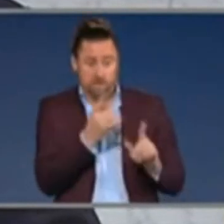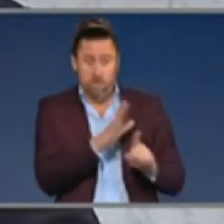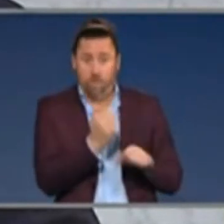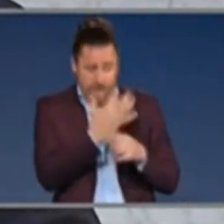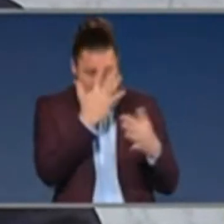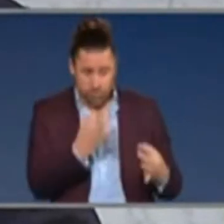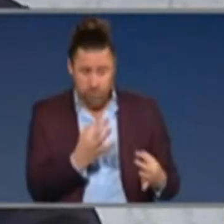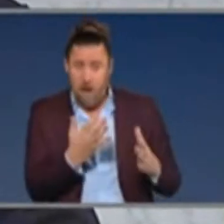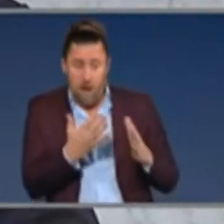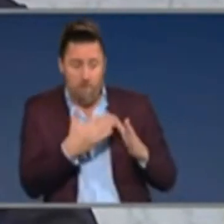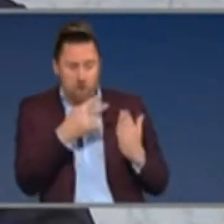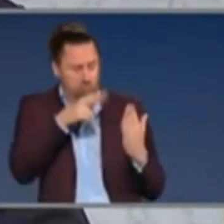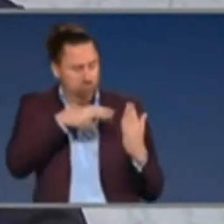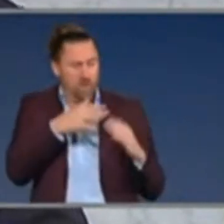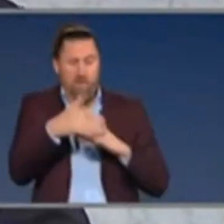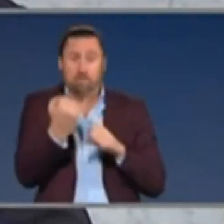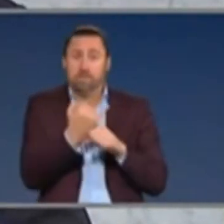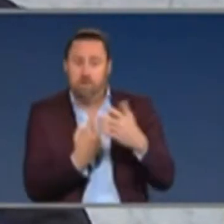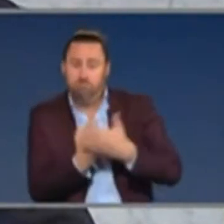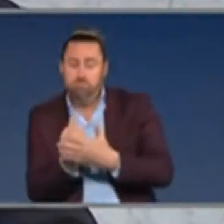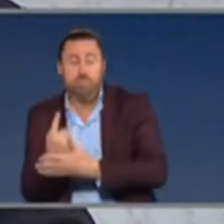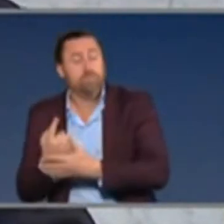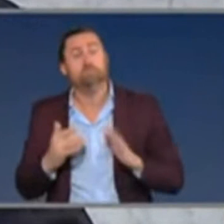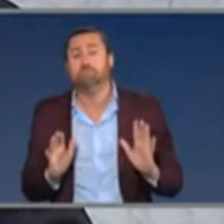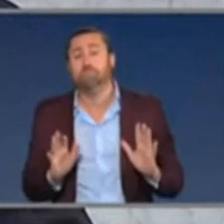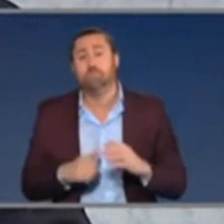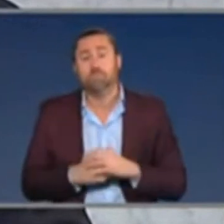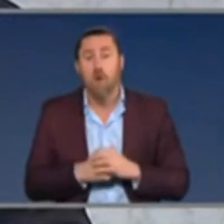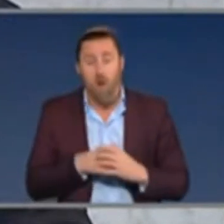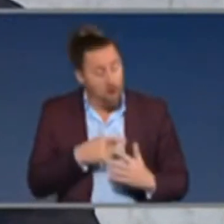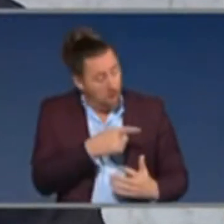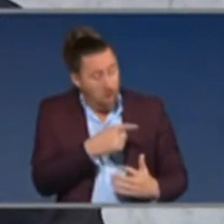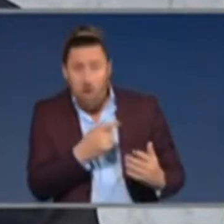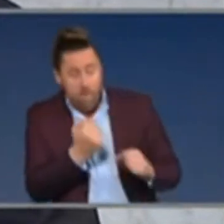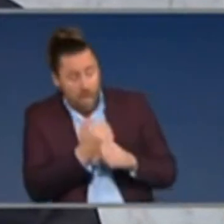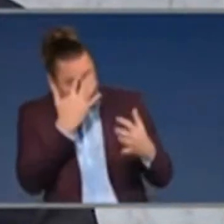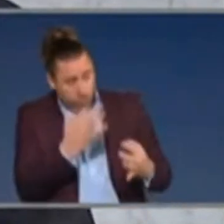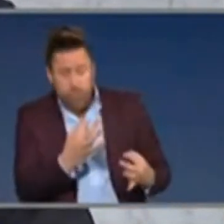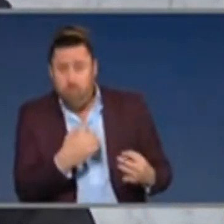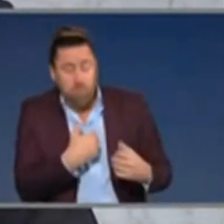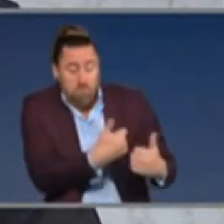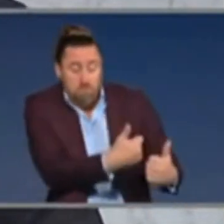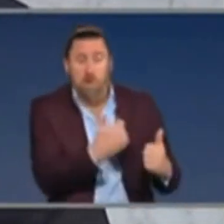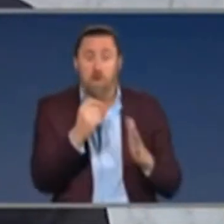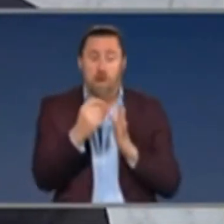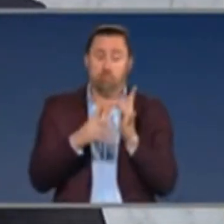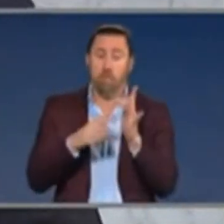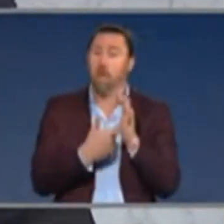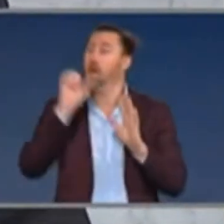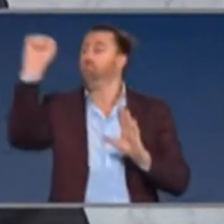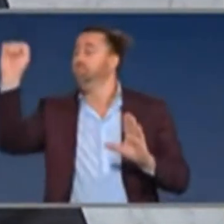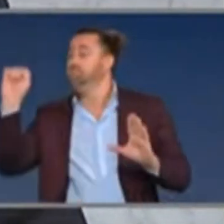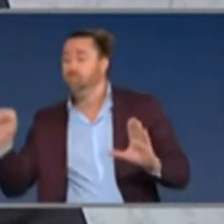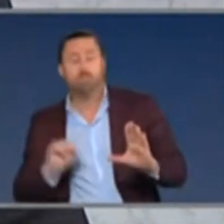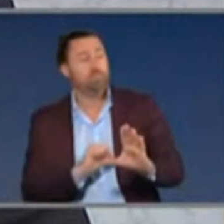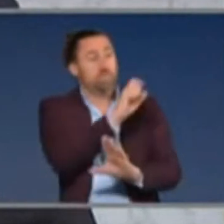and I'm aware of that advice, and I'm aware of that evidence that supports those decisions. And I think whatever decisions premiers are taking,